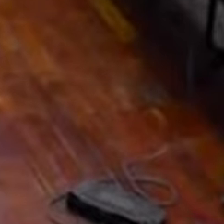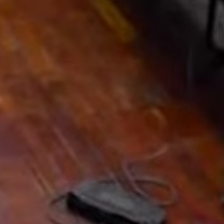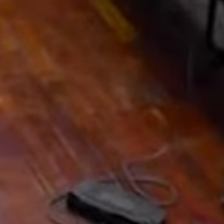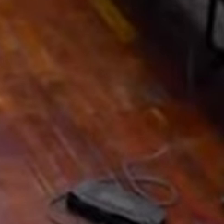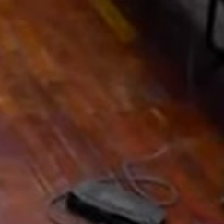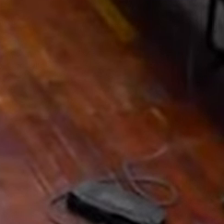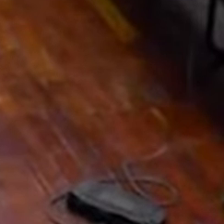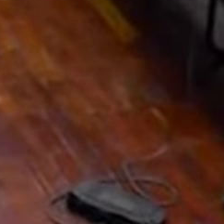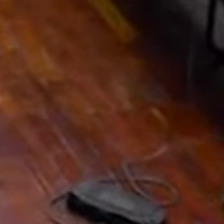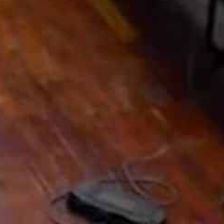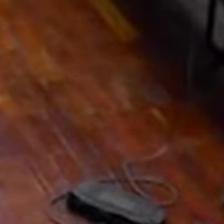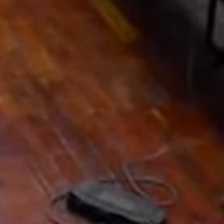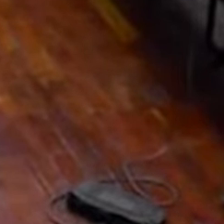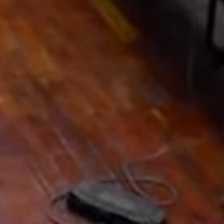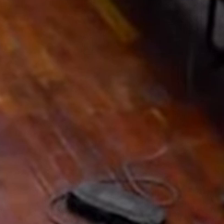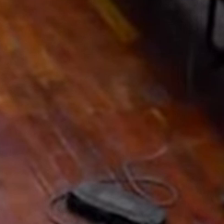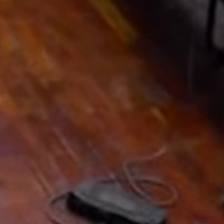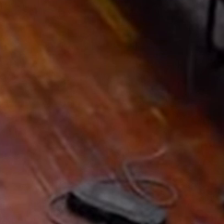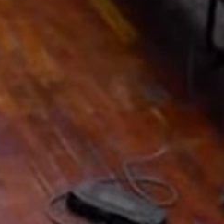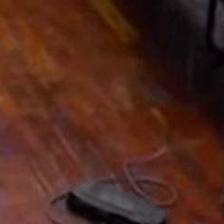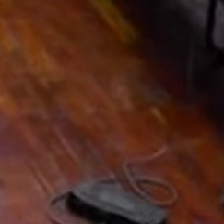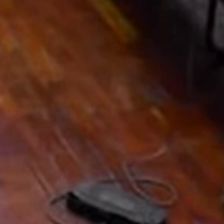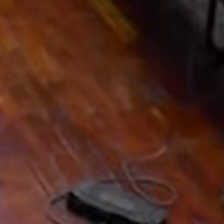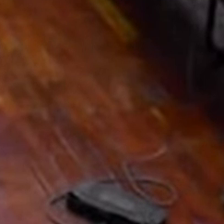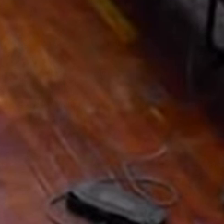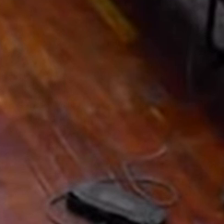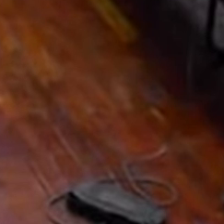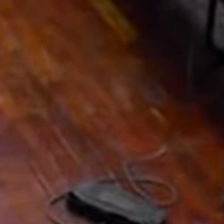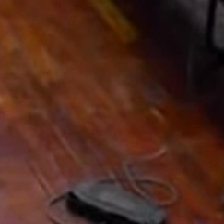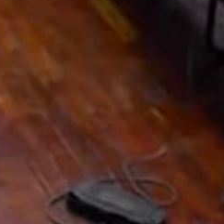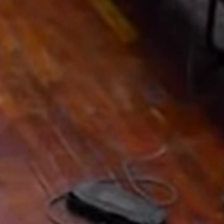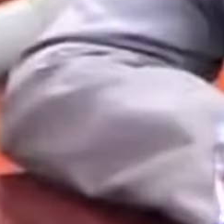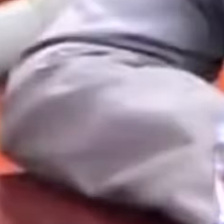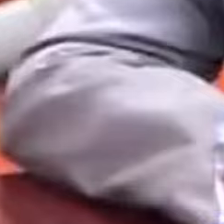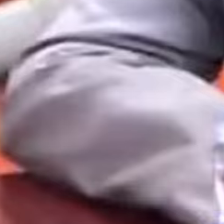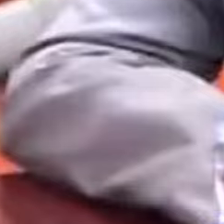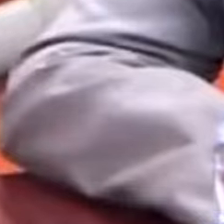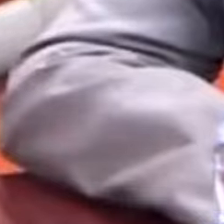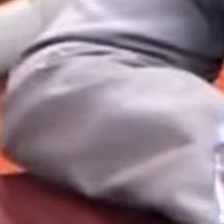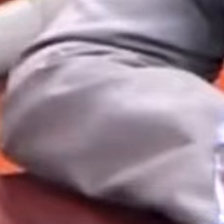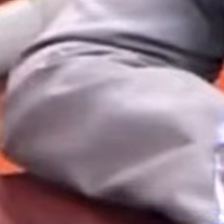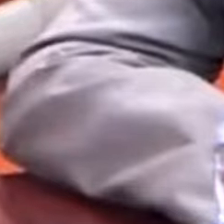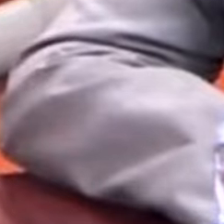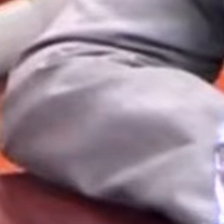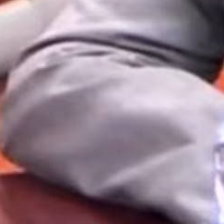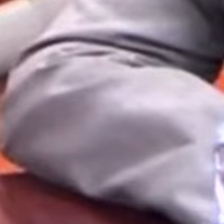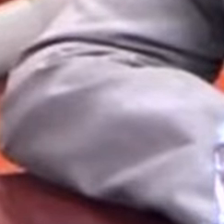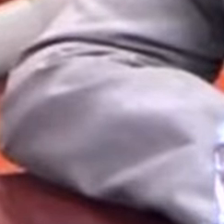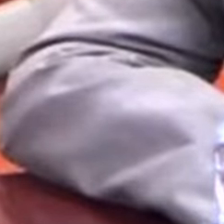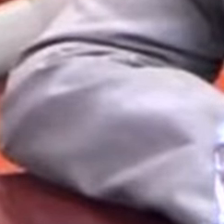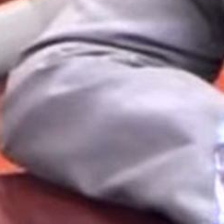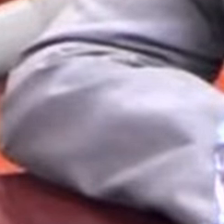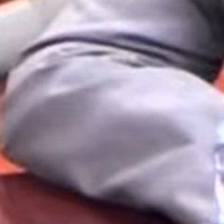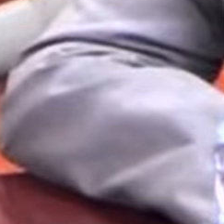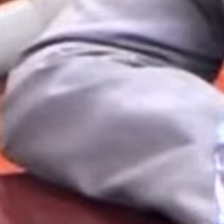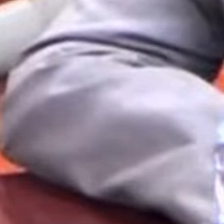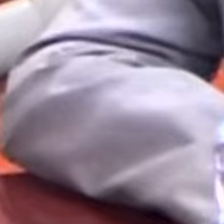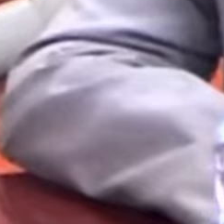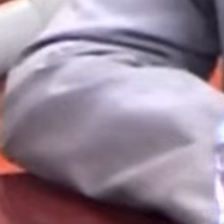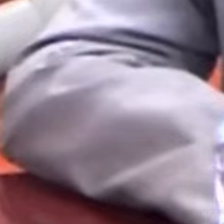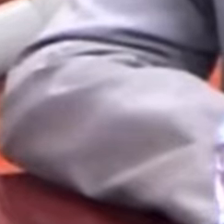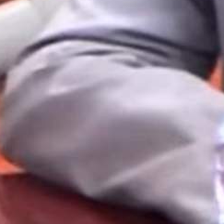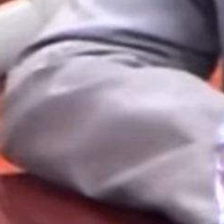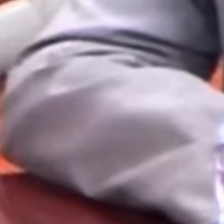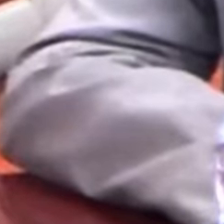Thank you, Chair. Bishop Dr. Fred Mwale, currently Acting Registrar, but Director, Registration